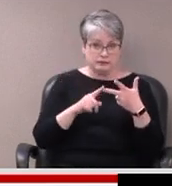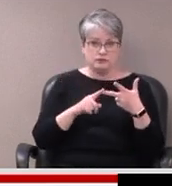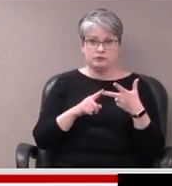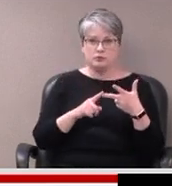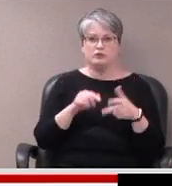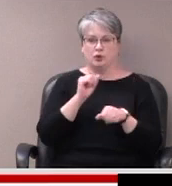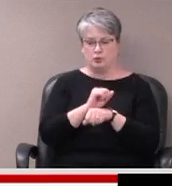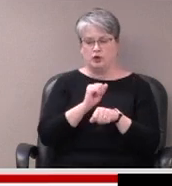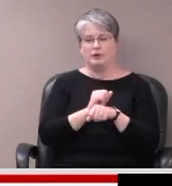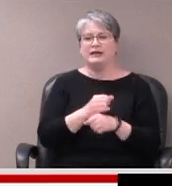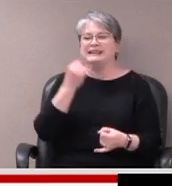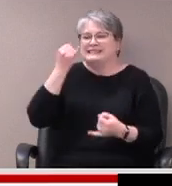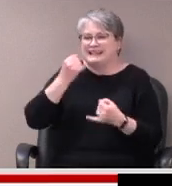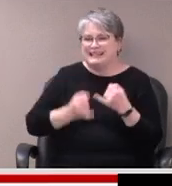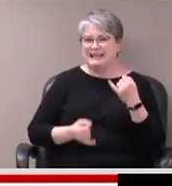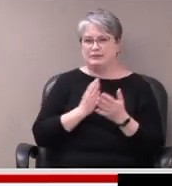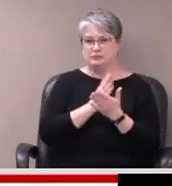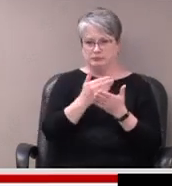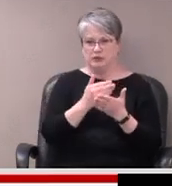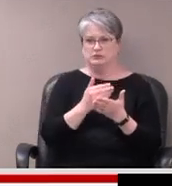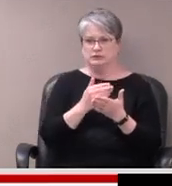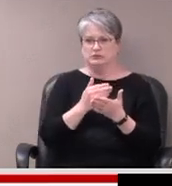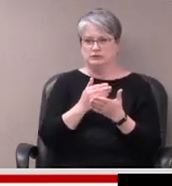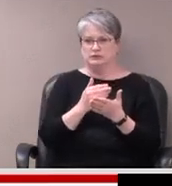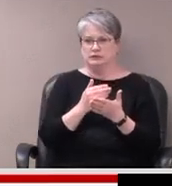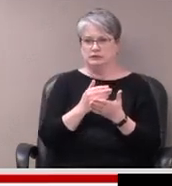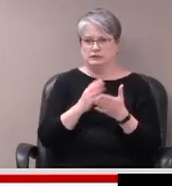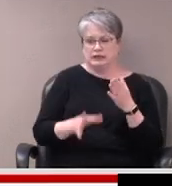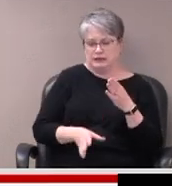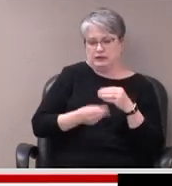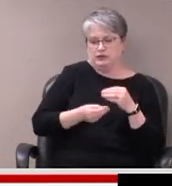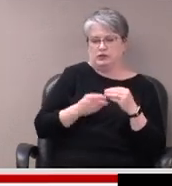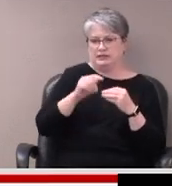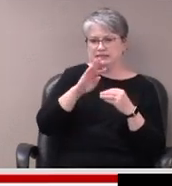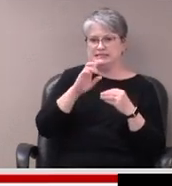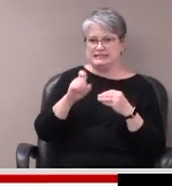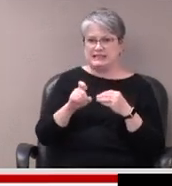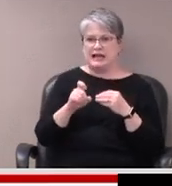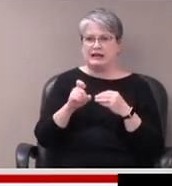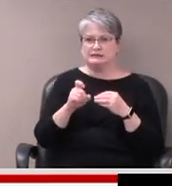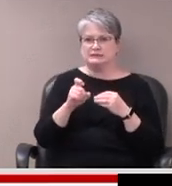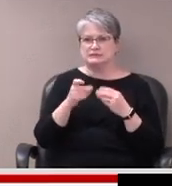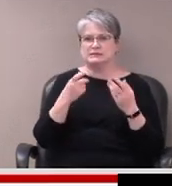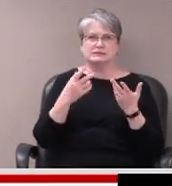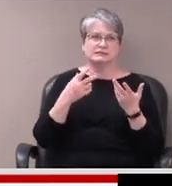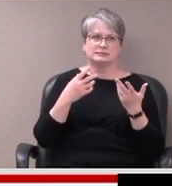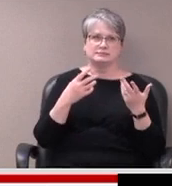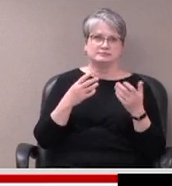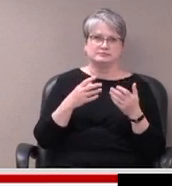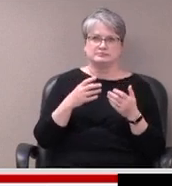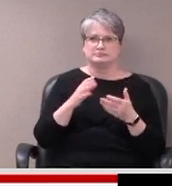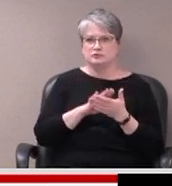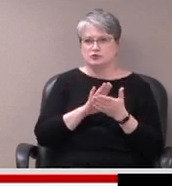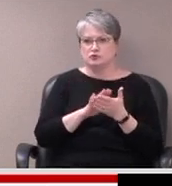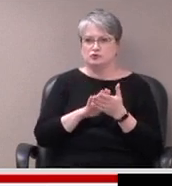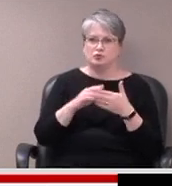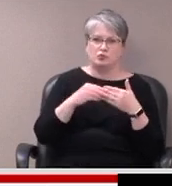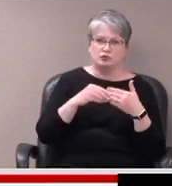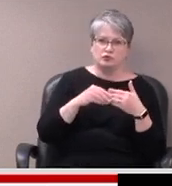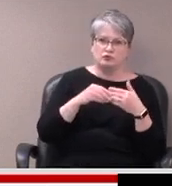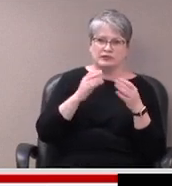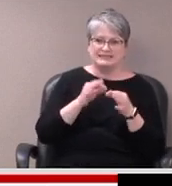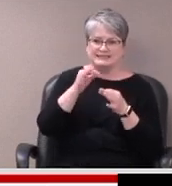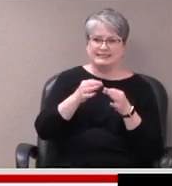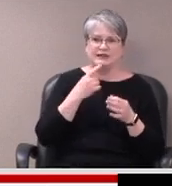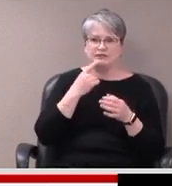the final budget, which will include updated tax assessments, school flex carryover, carry forwards, which are